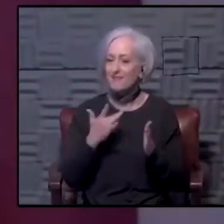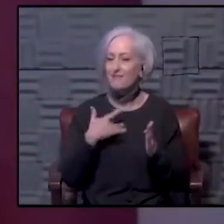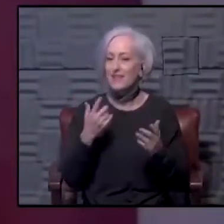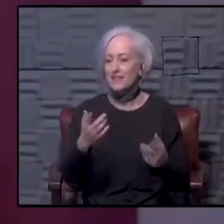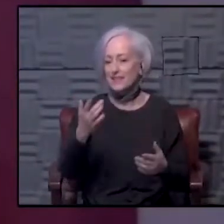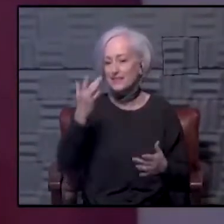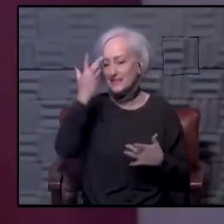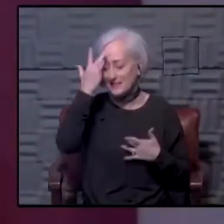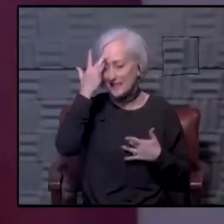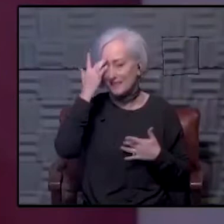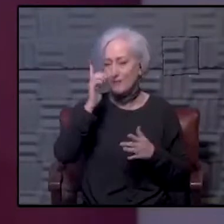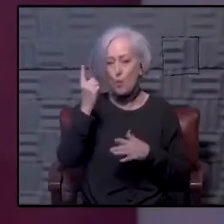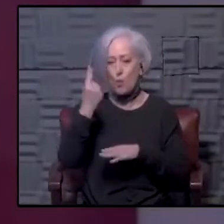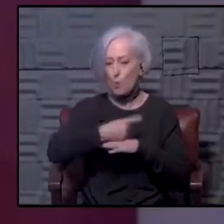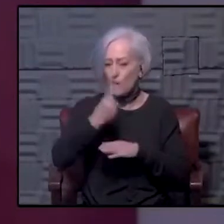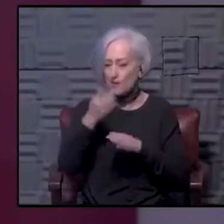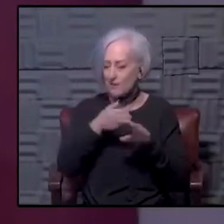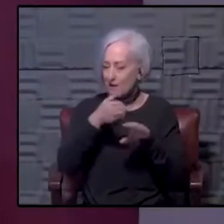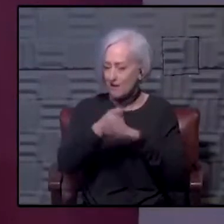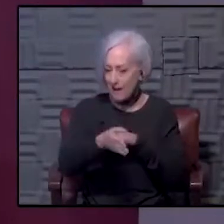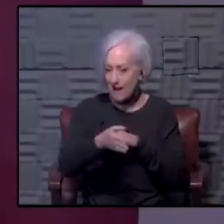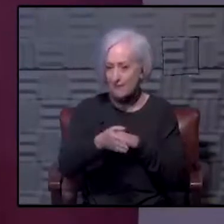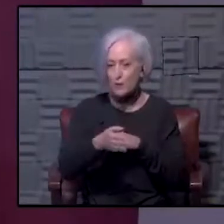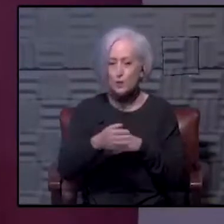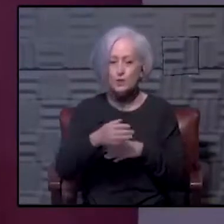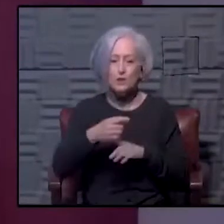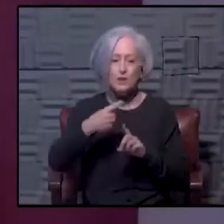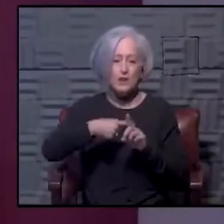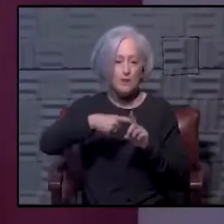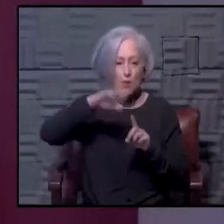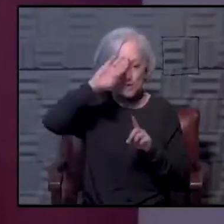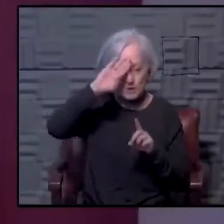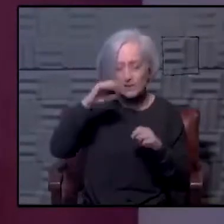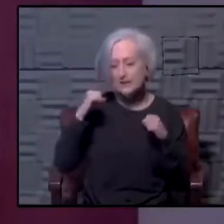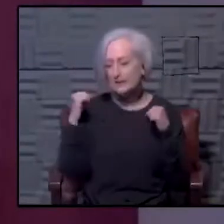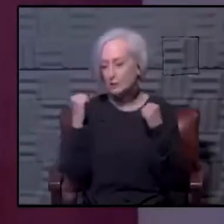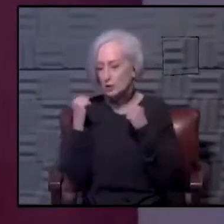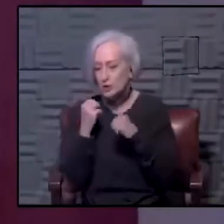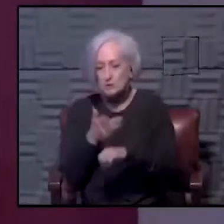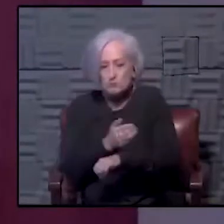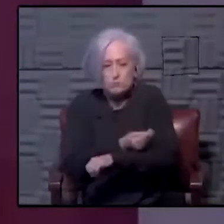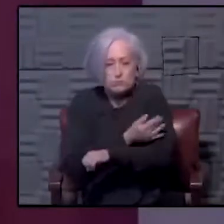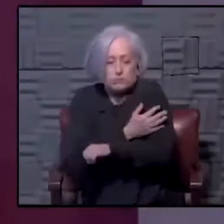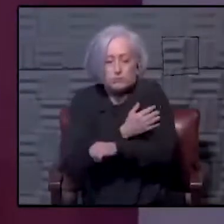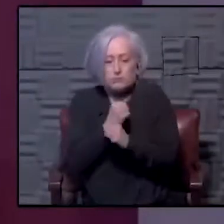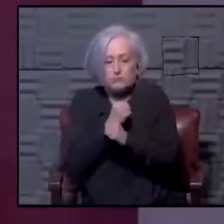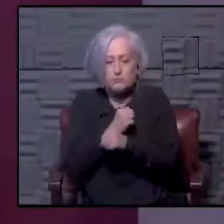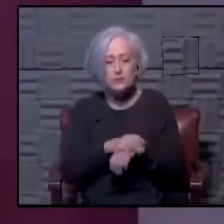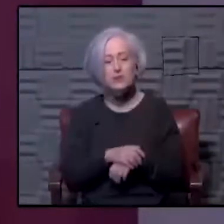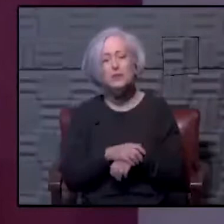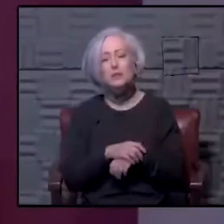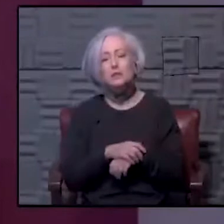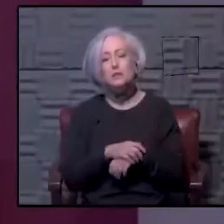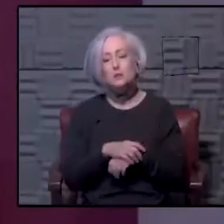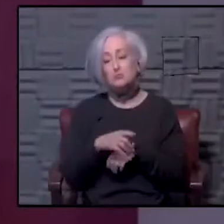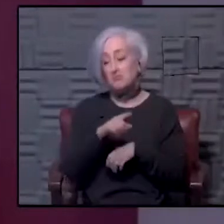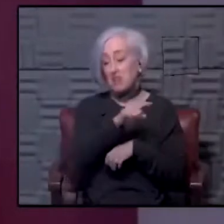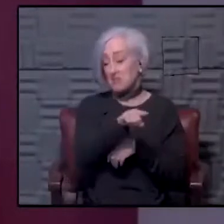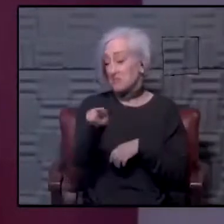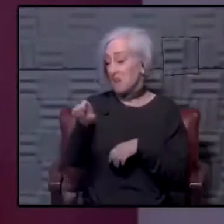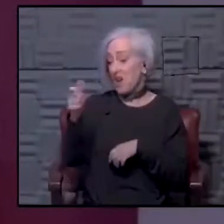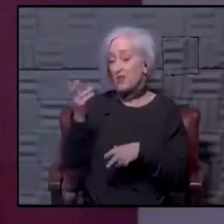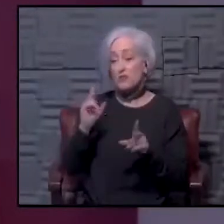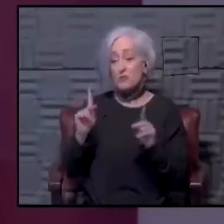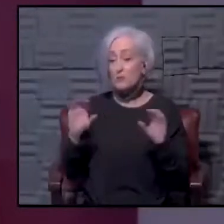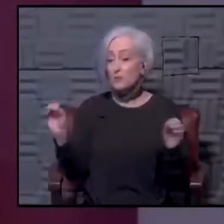day due to myalgias or chills and that sort of thing. But I also know quite a few folks who haven't had anything other than the sore